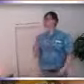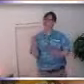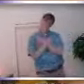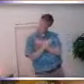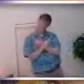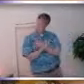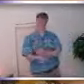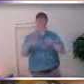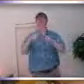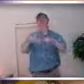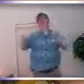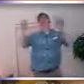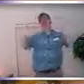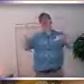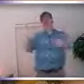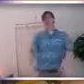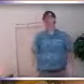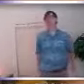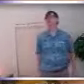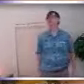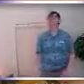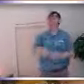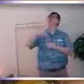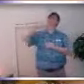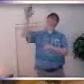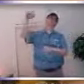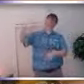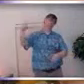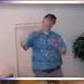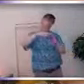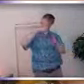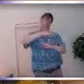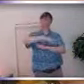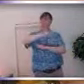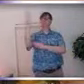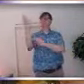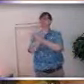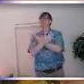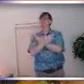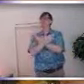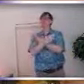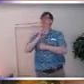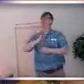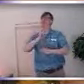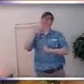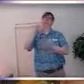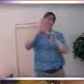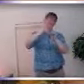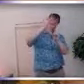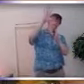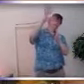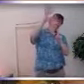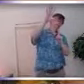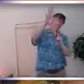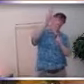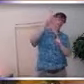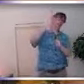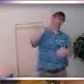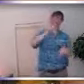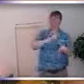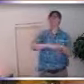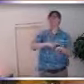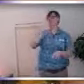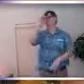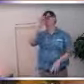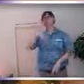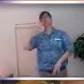being here. And my topic today is love is a choice. Now, that is a